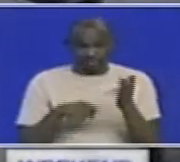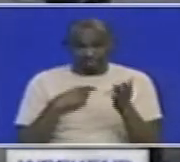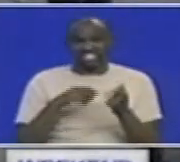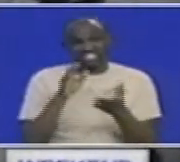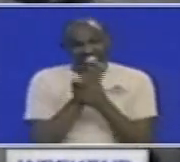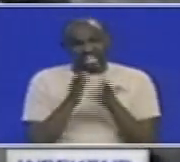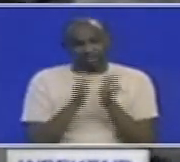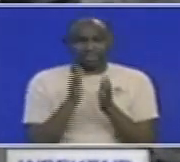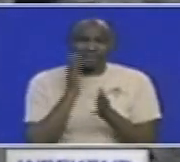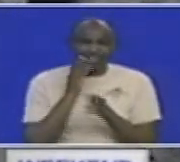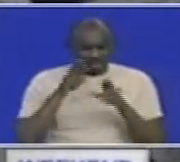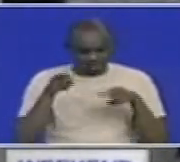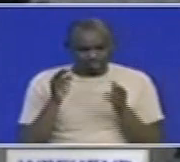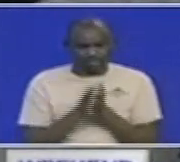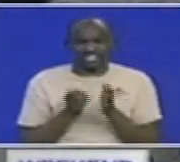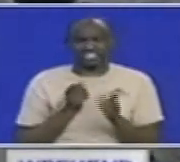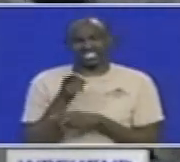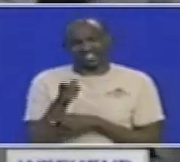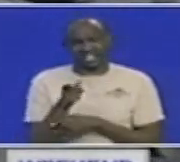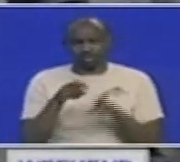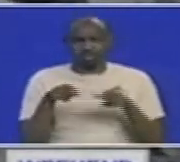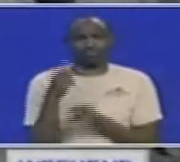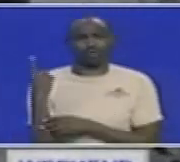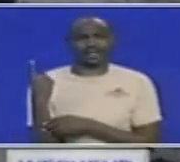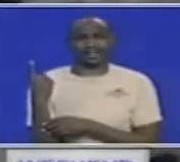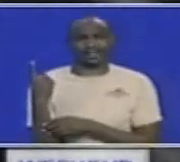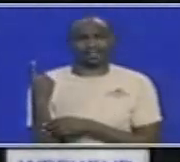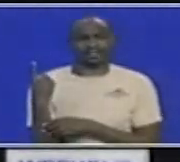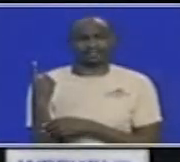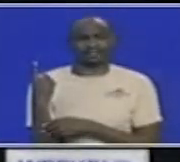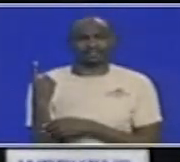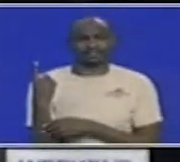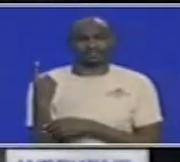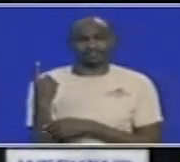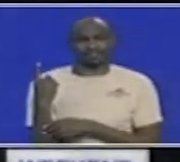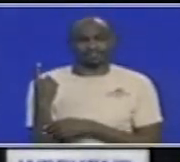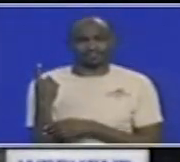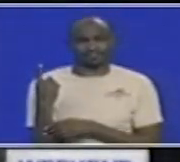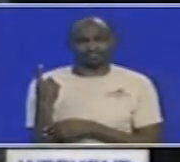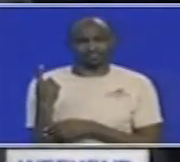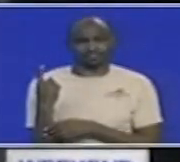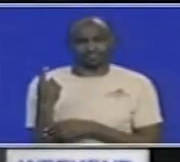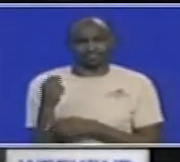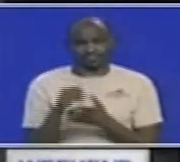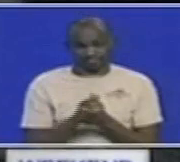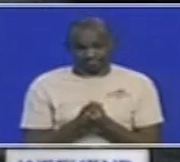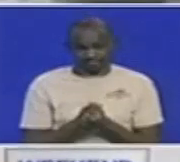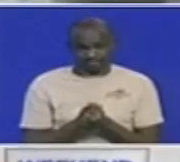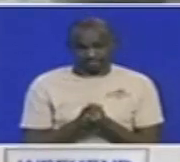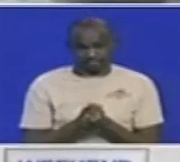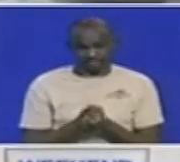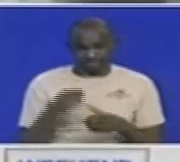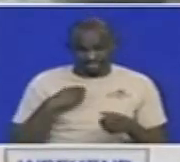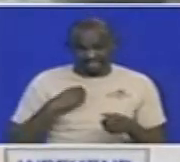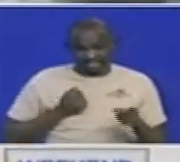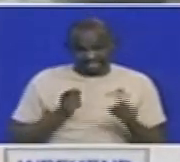his mother and younger sisters. Sharing the same room with my